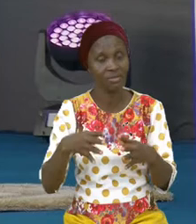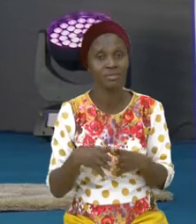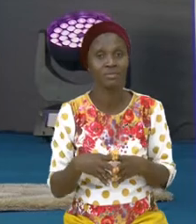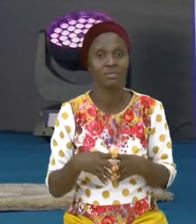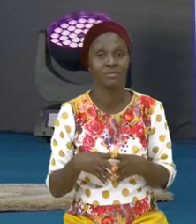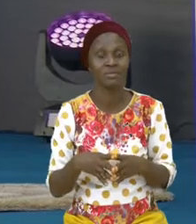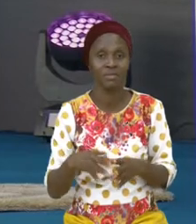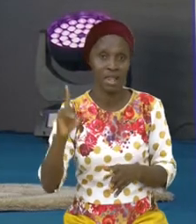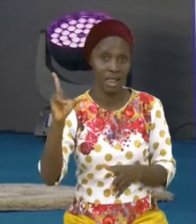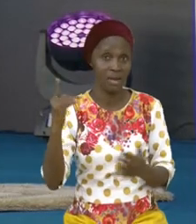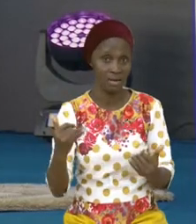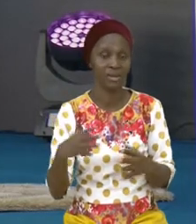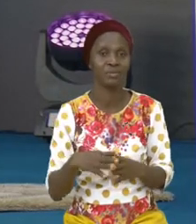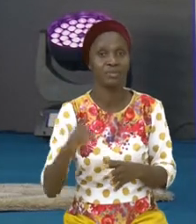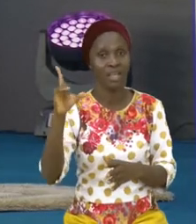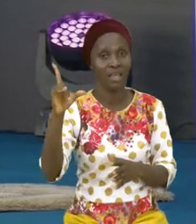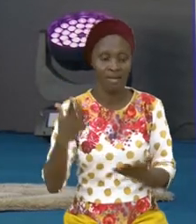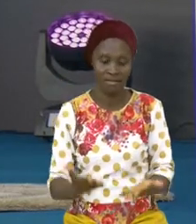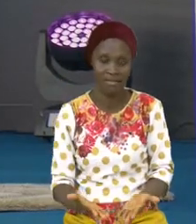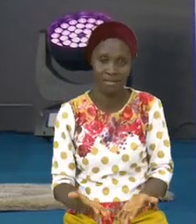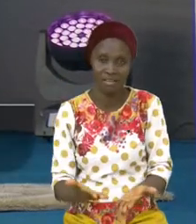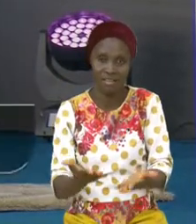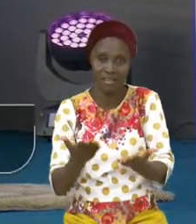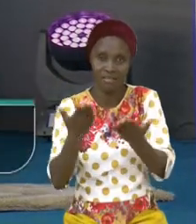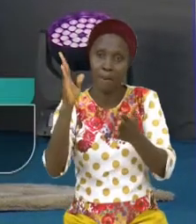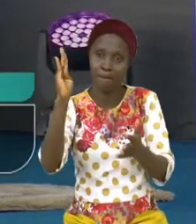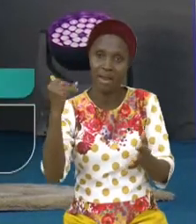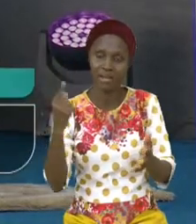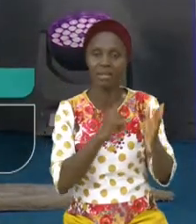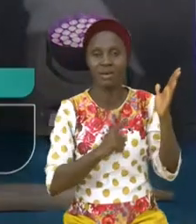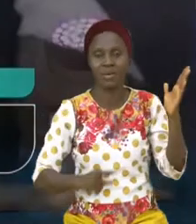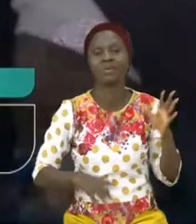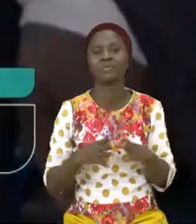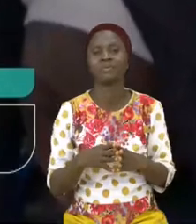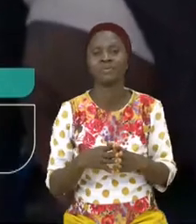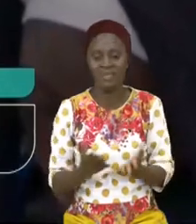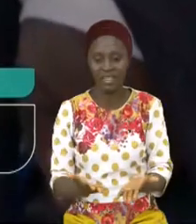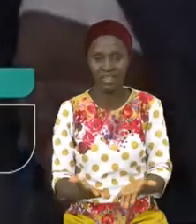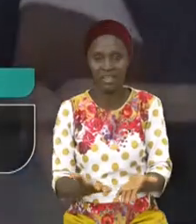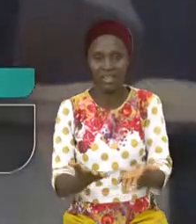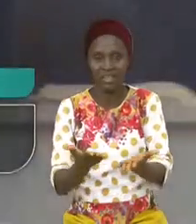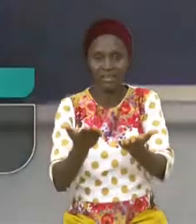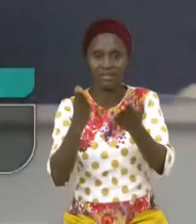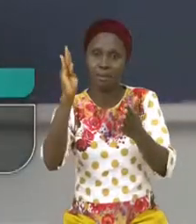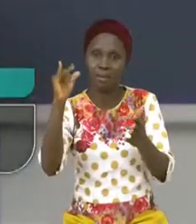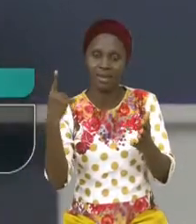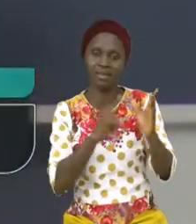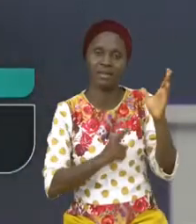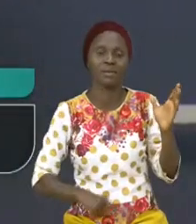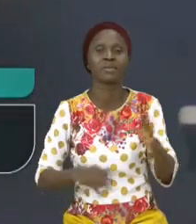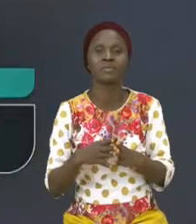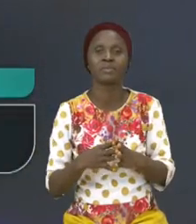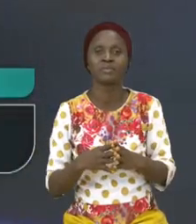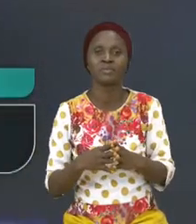el lifted by the lord literature by the lord